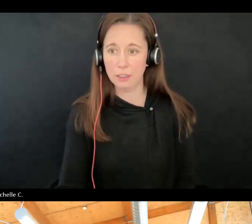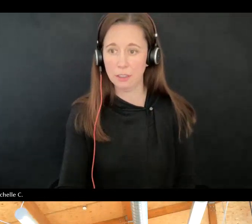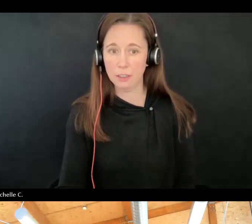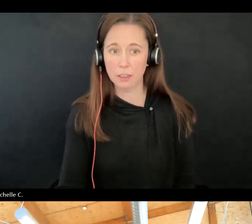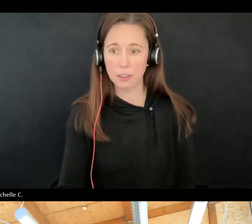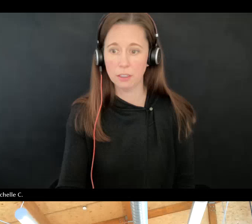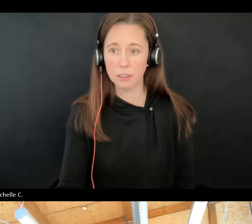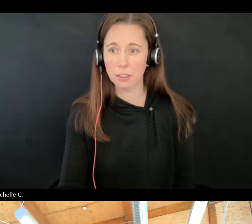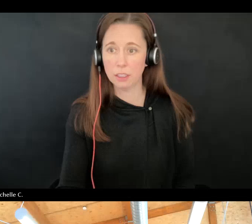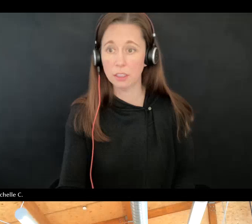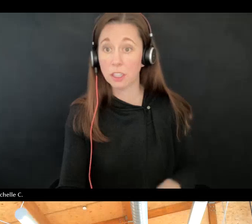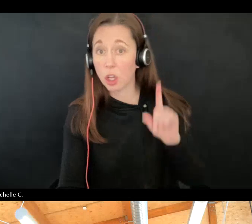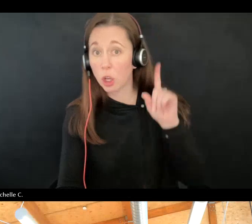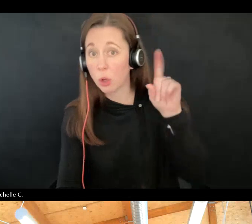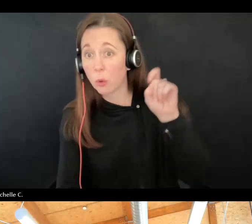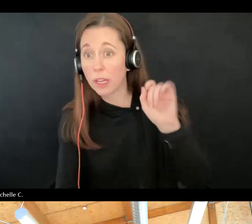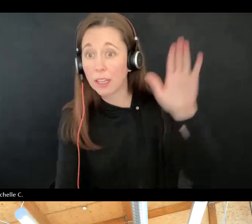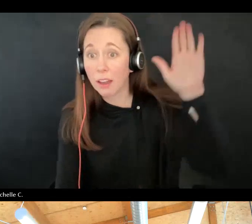Can I ask a question?